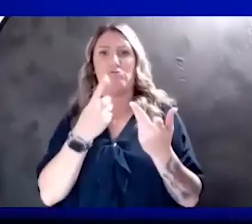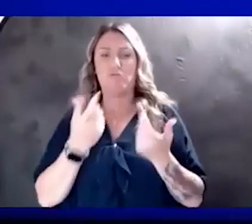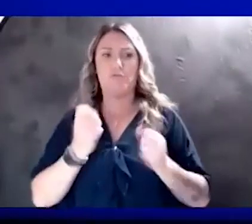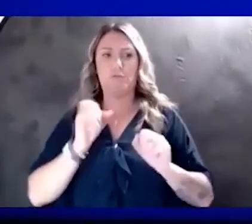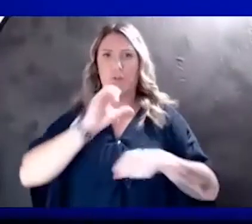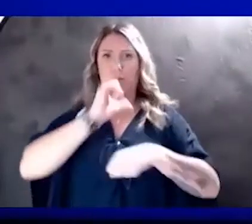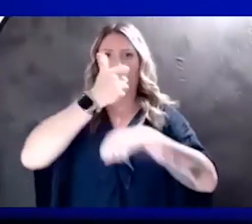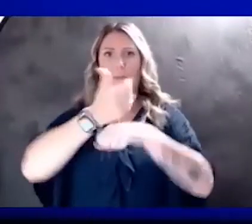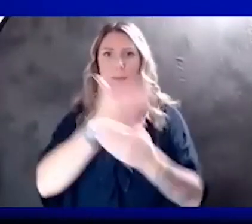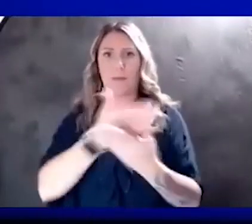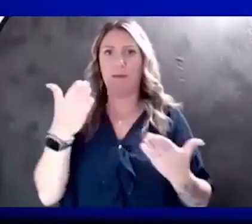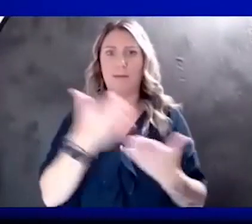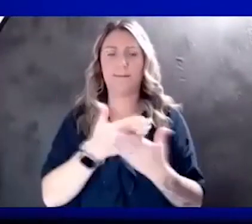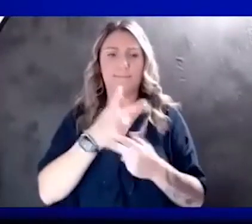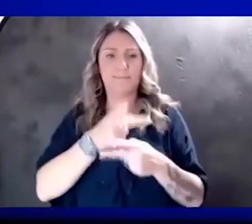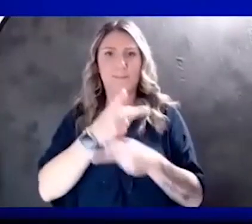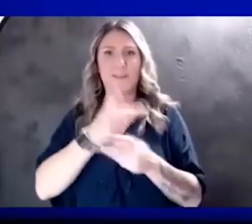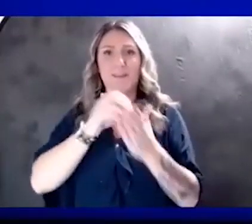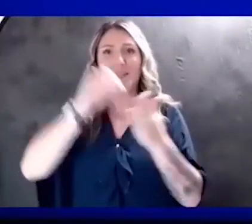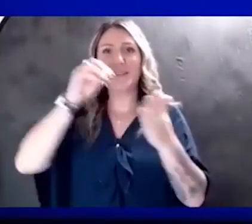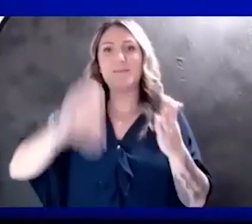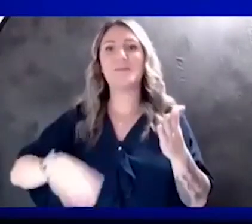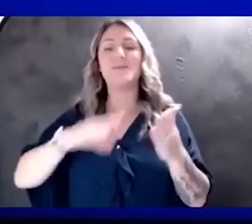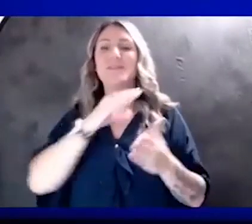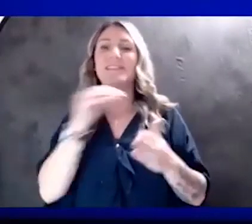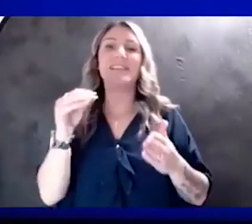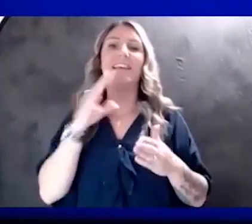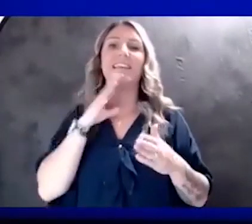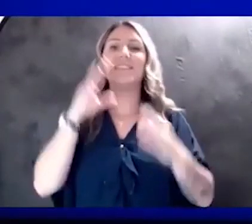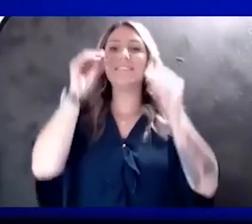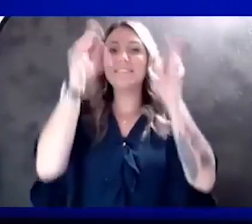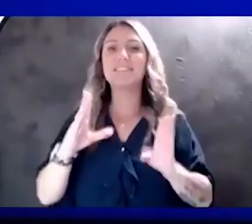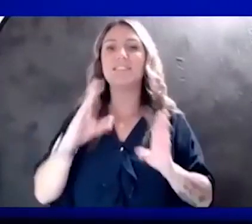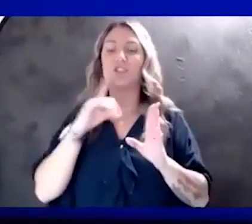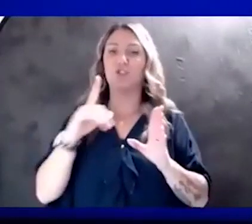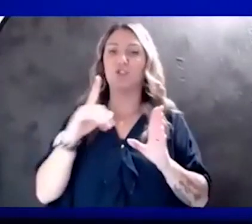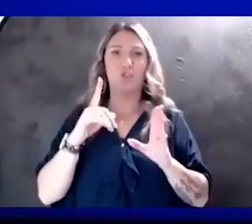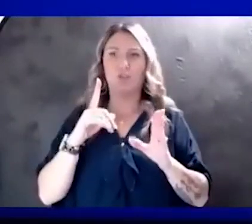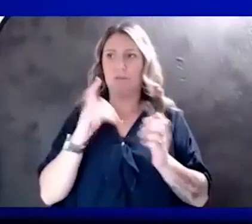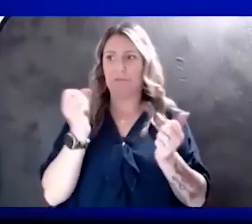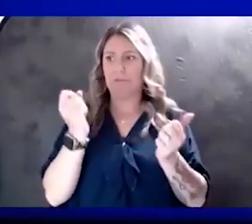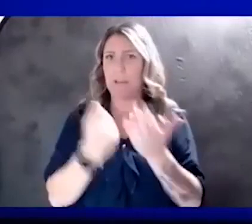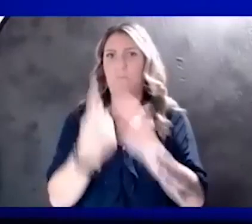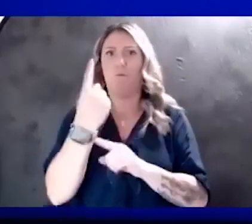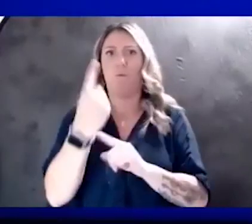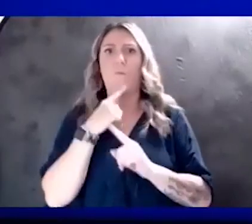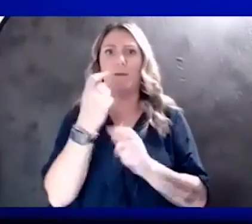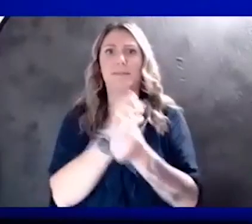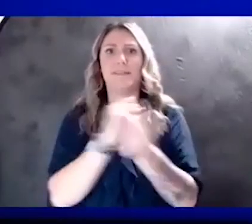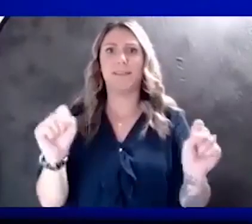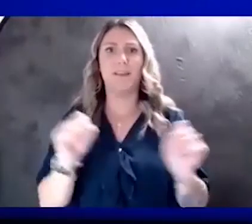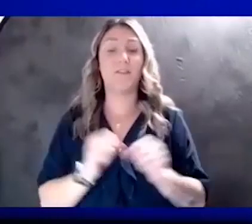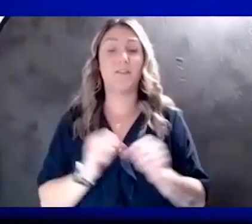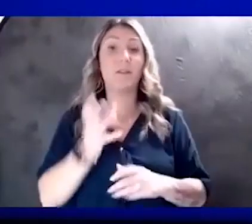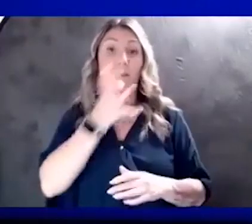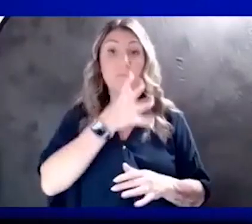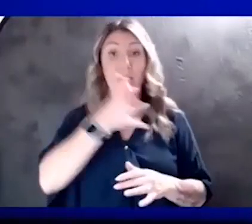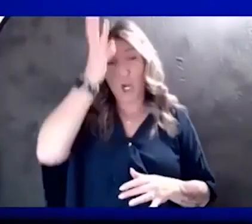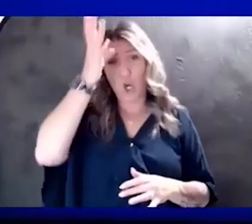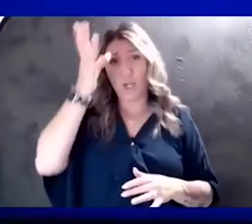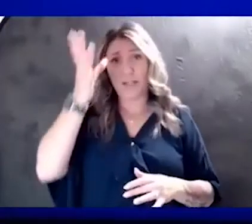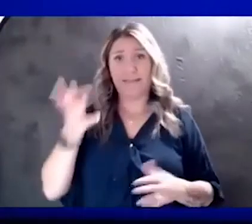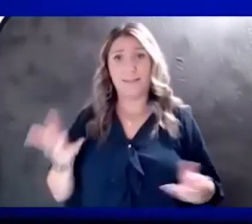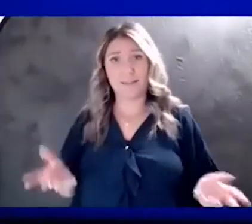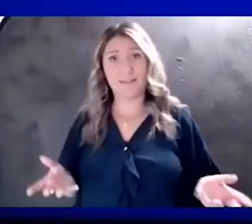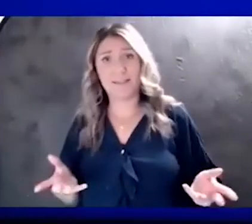to keep students and teachers, et cetera, safe. As parents, let's give a little